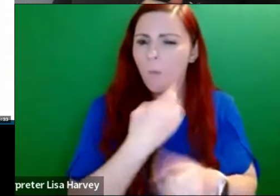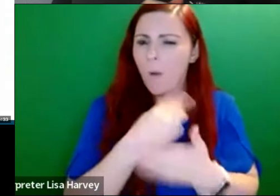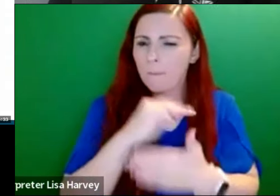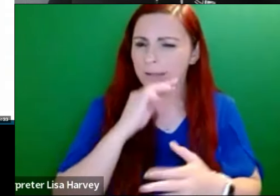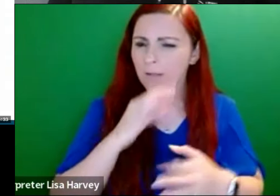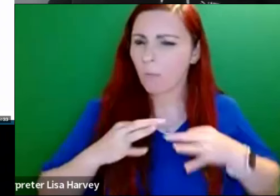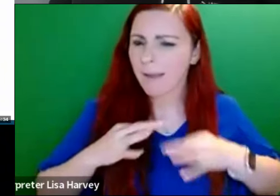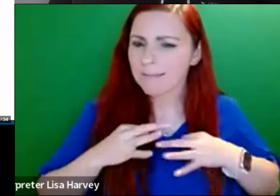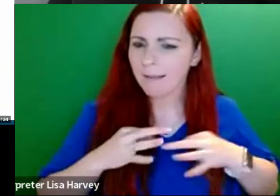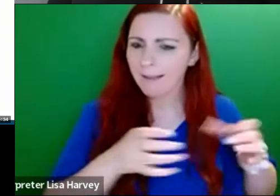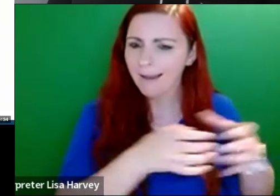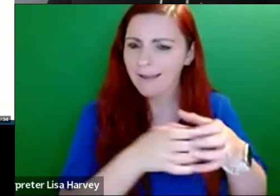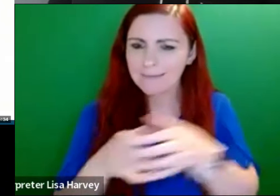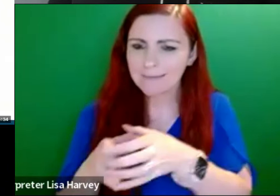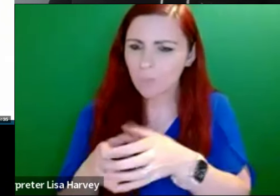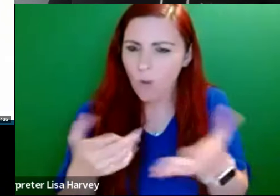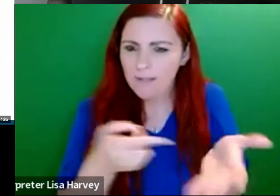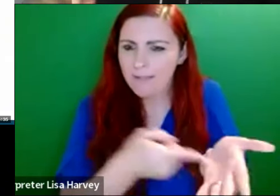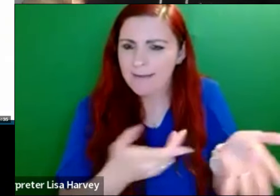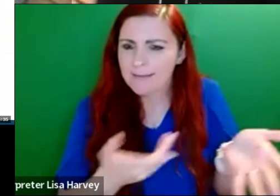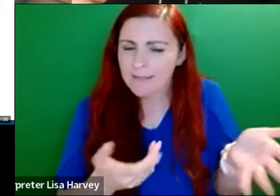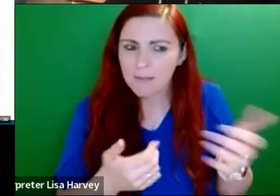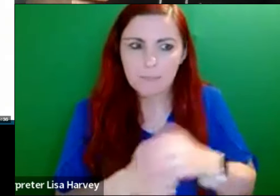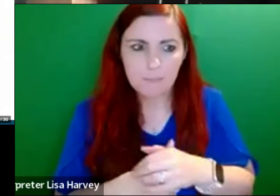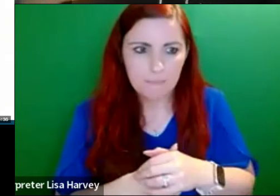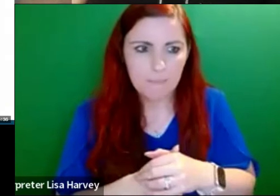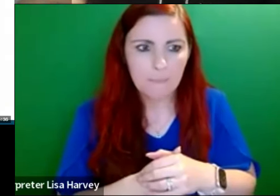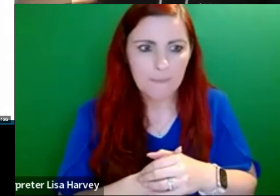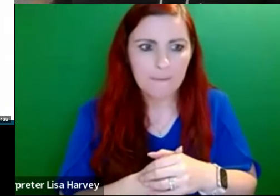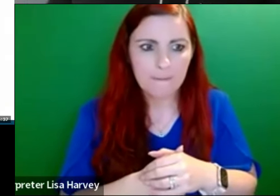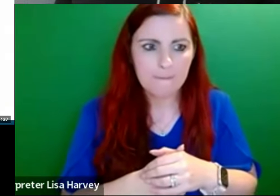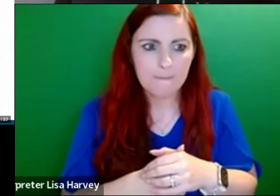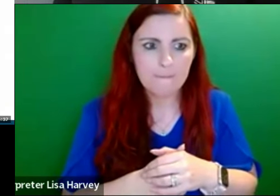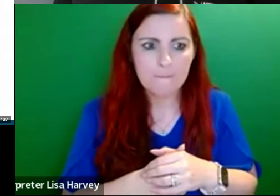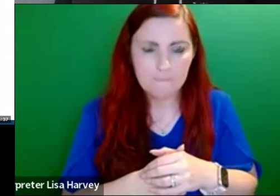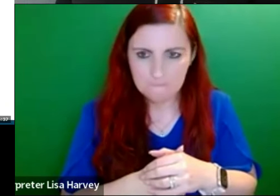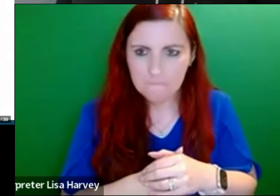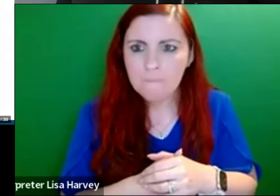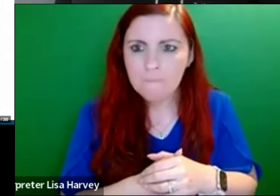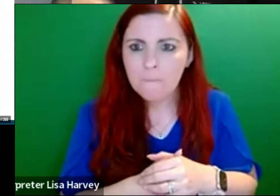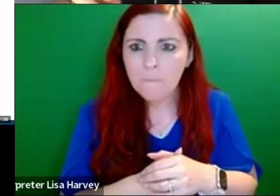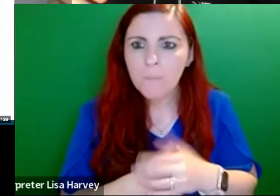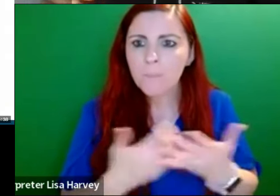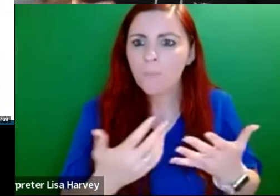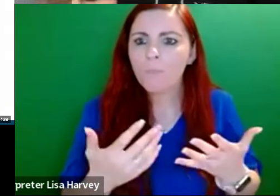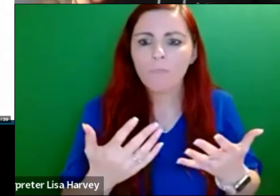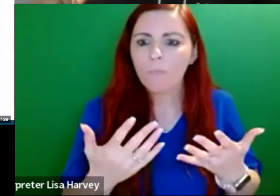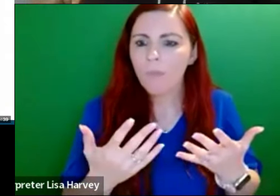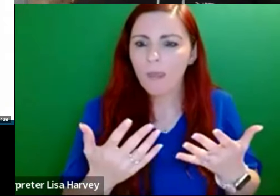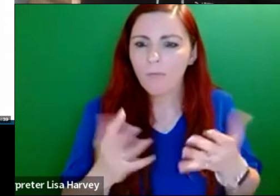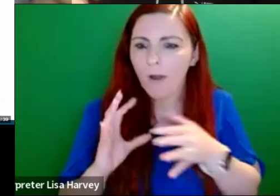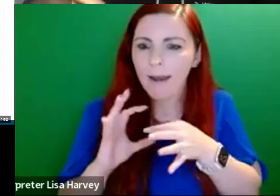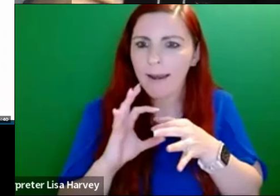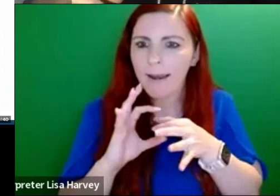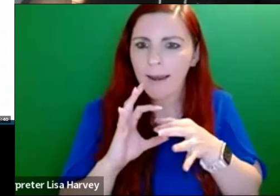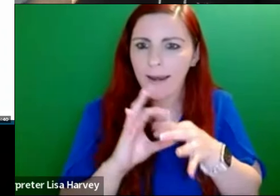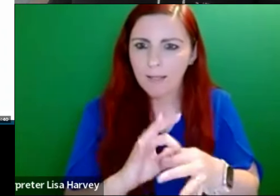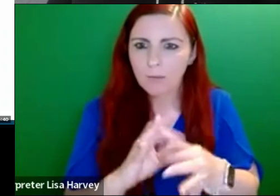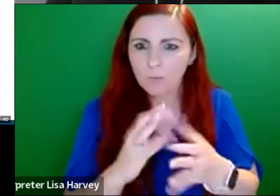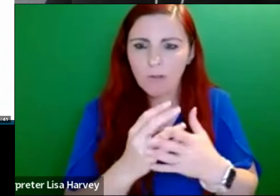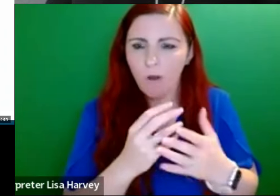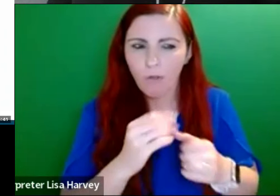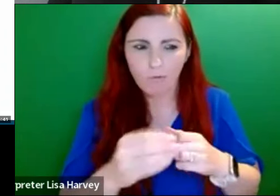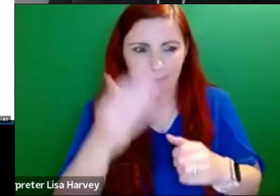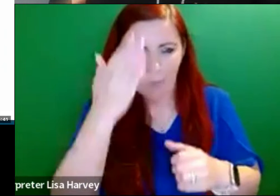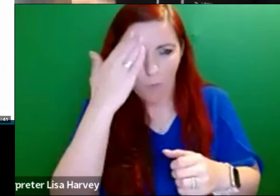is. So the literature says that grammatical classes are near synonymous with terms like